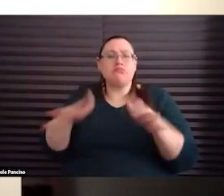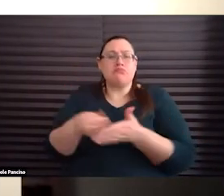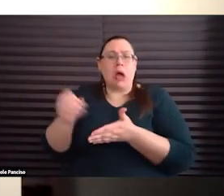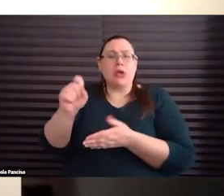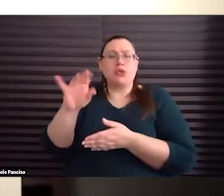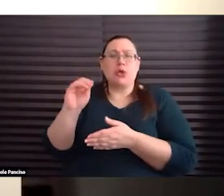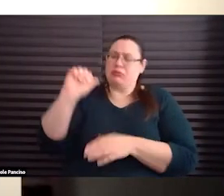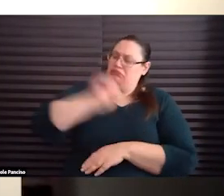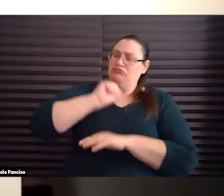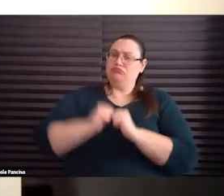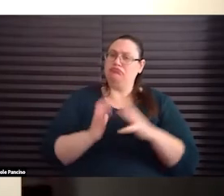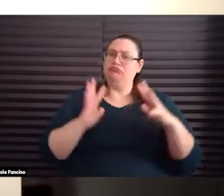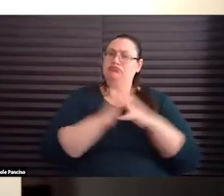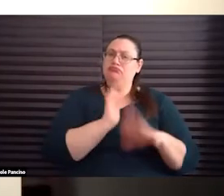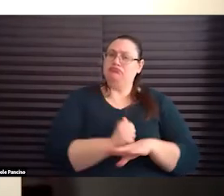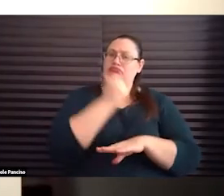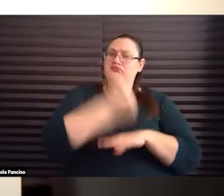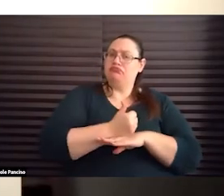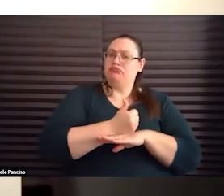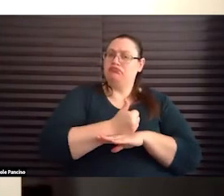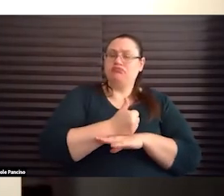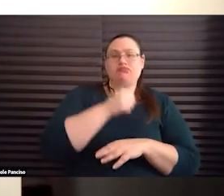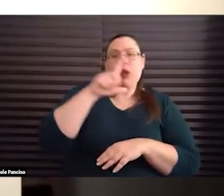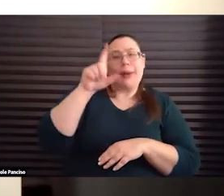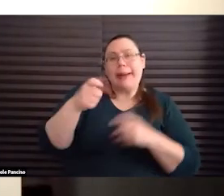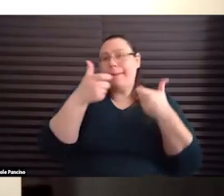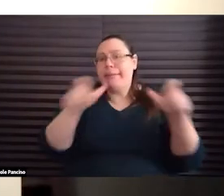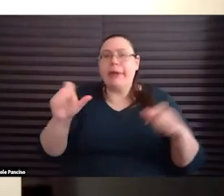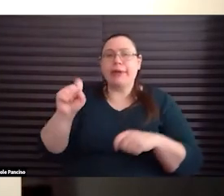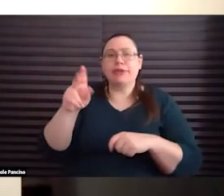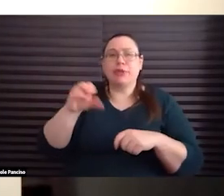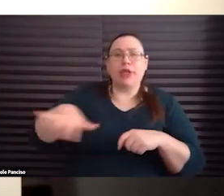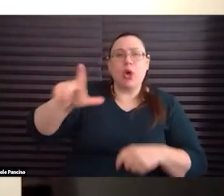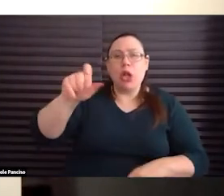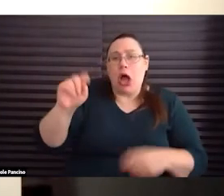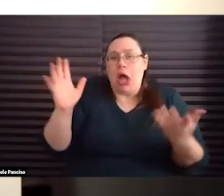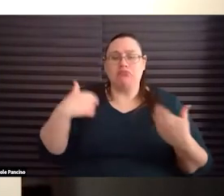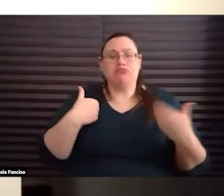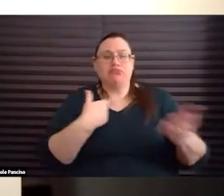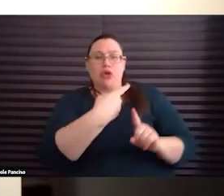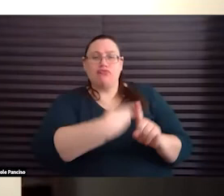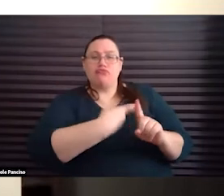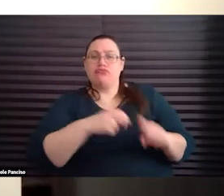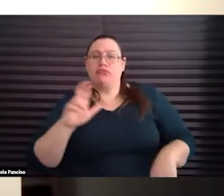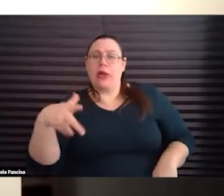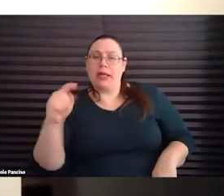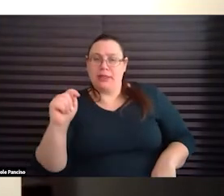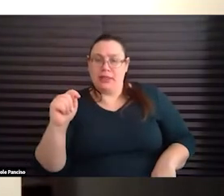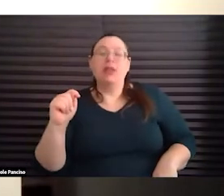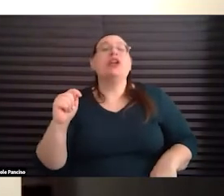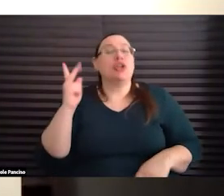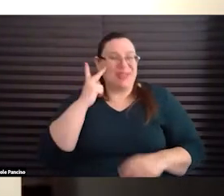start our own. Well, we don't need a big studio lot. We can go rent one. I think you're going to see more of